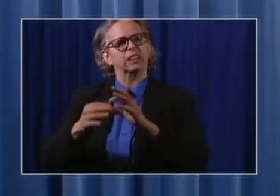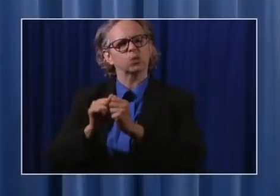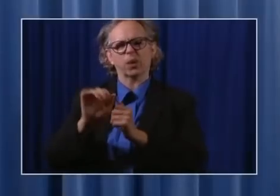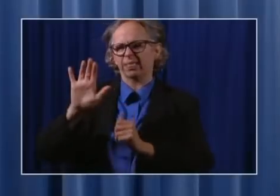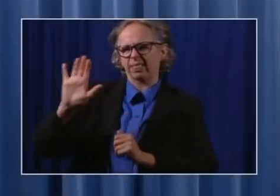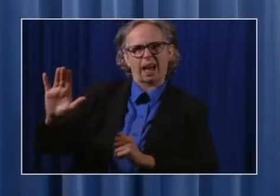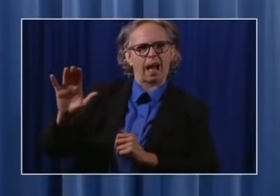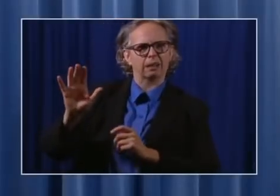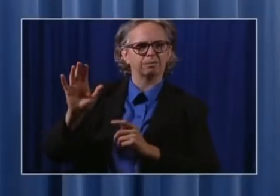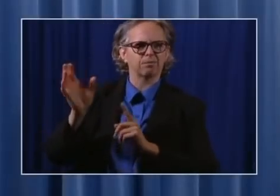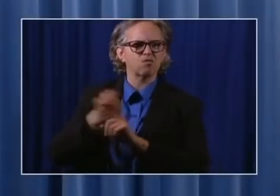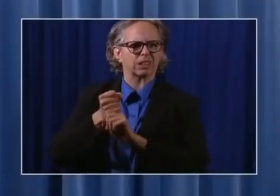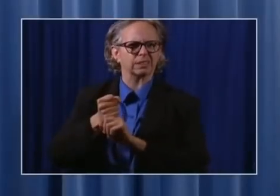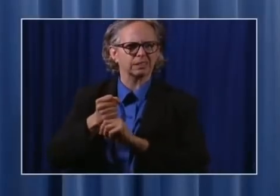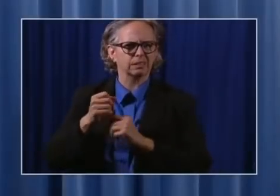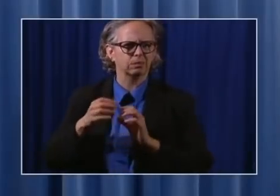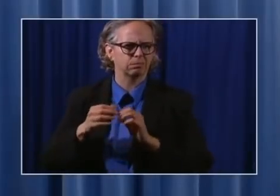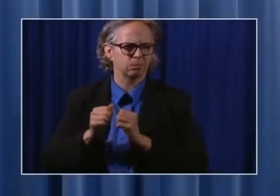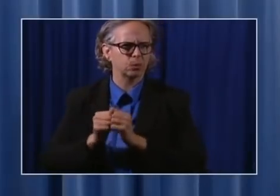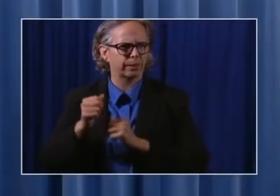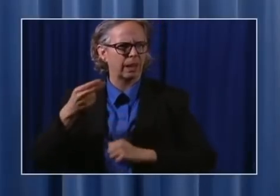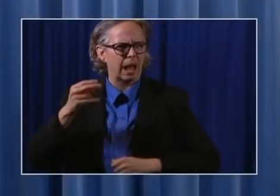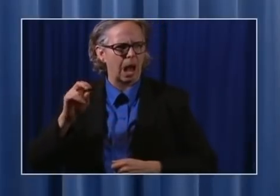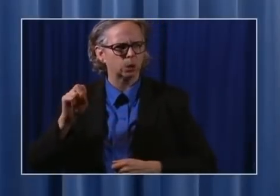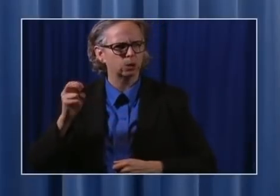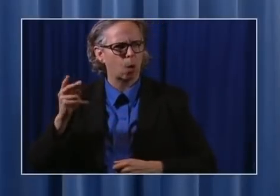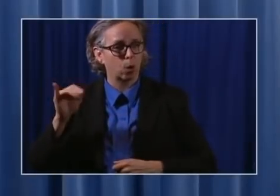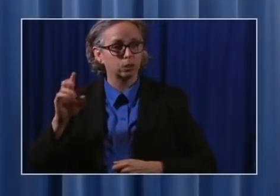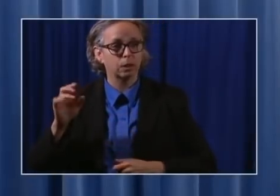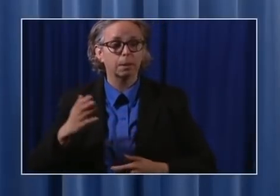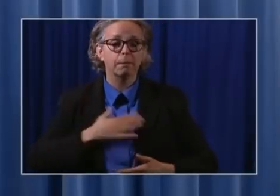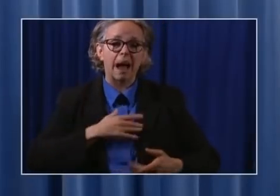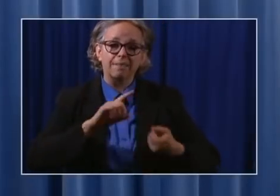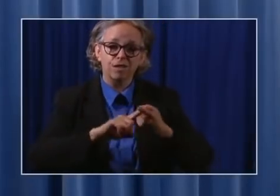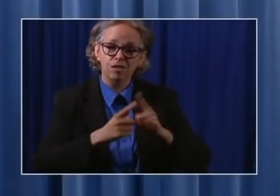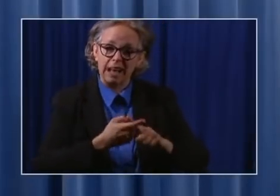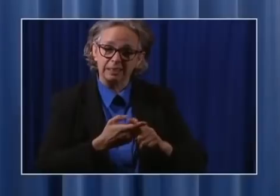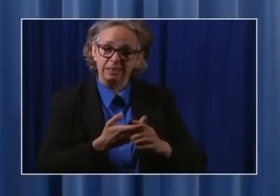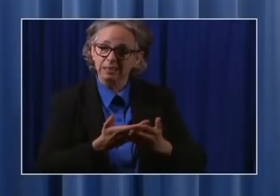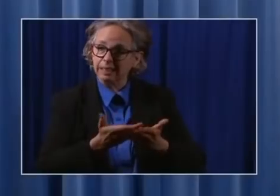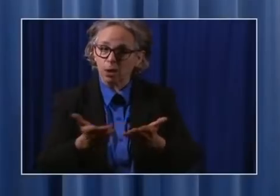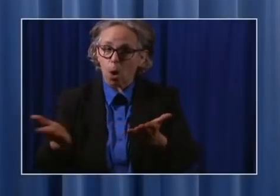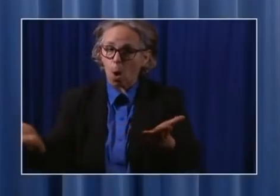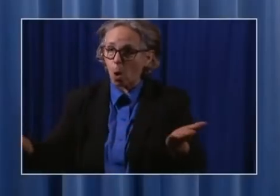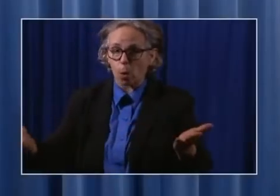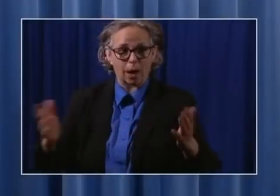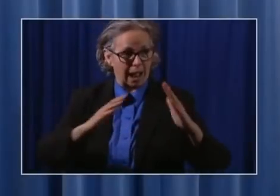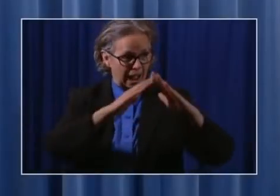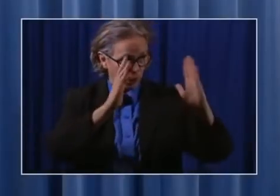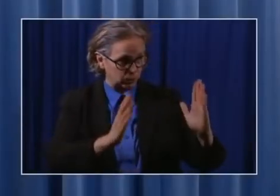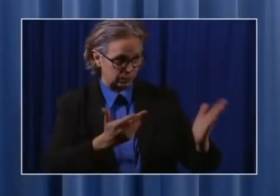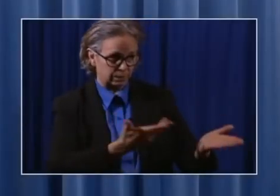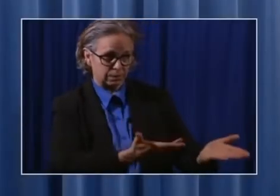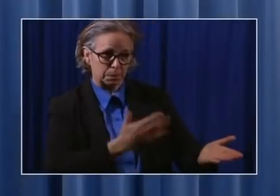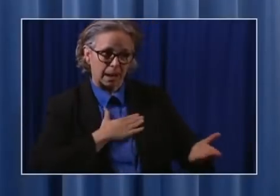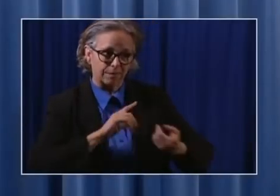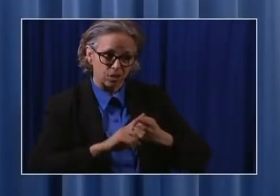To my friends in the Ohio House, it's very, very important, I believe, for you to